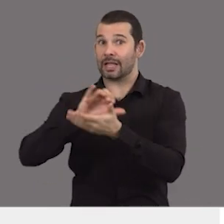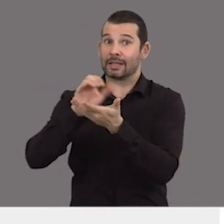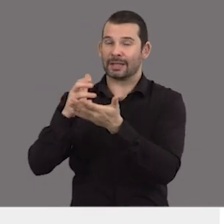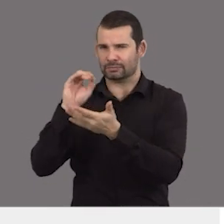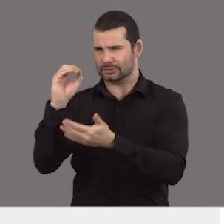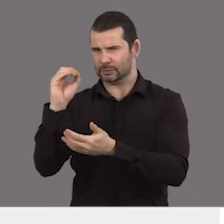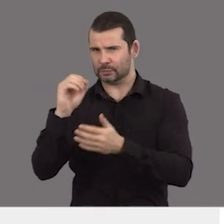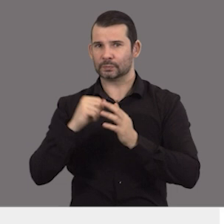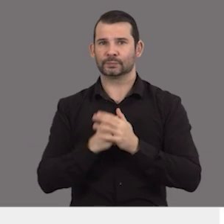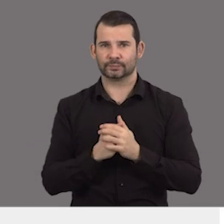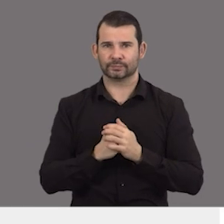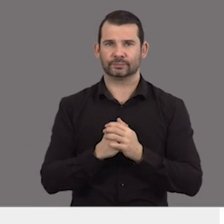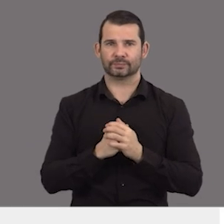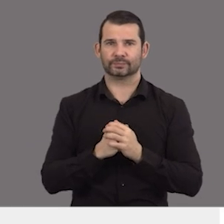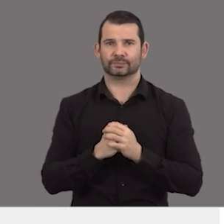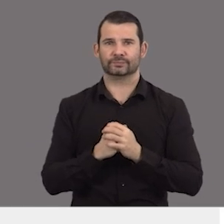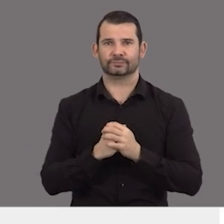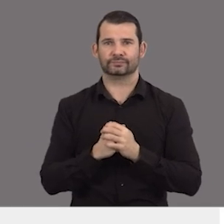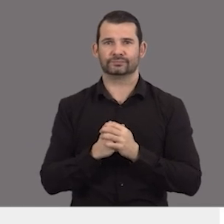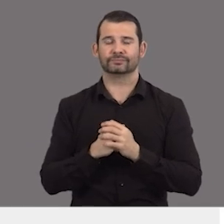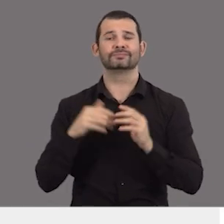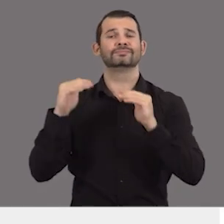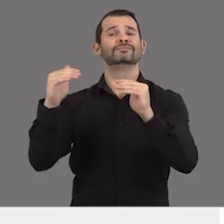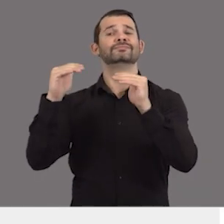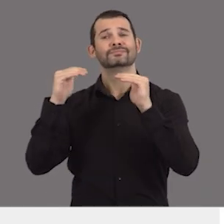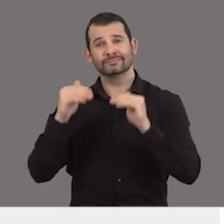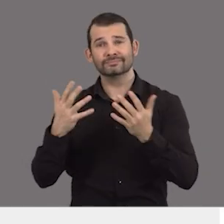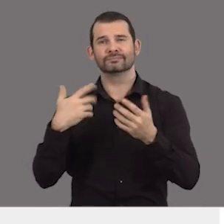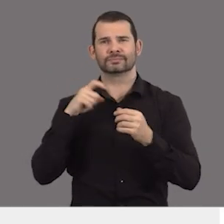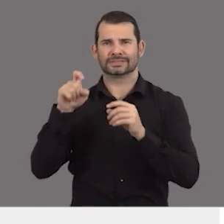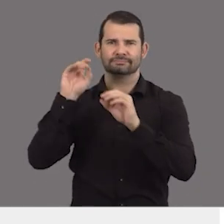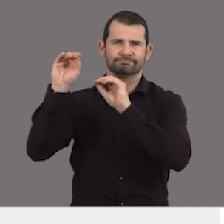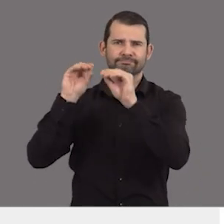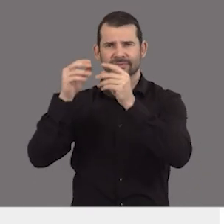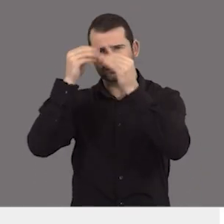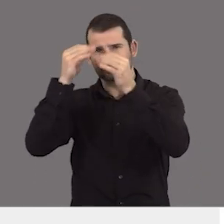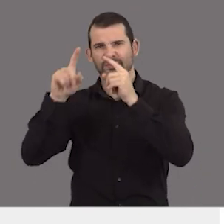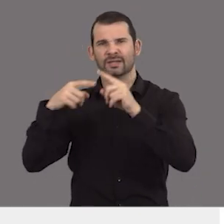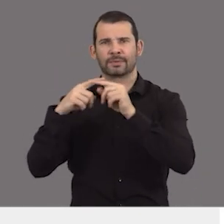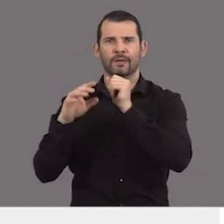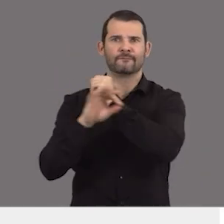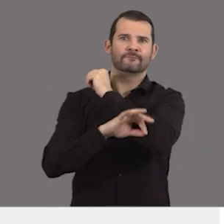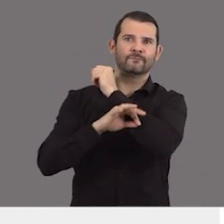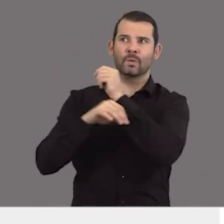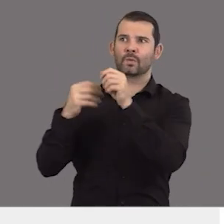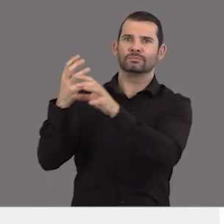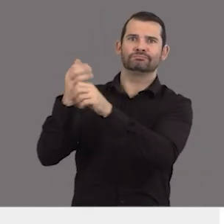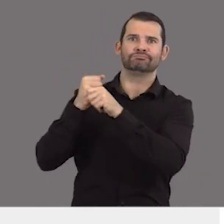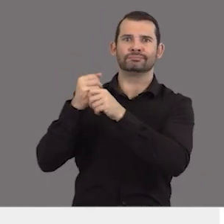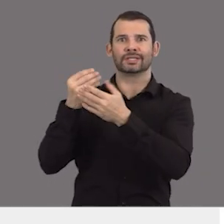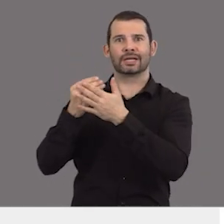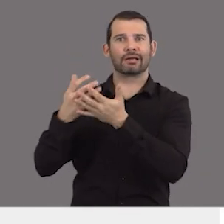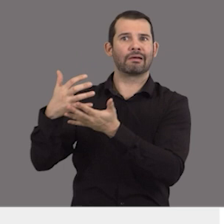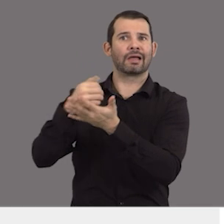Enter $0 as the amount. Then we need to enter information about foreign sourced